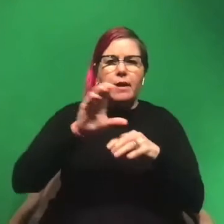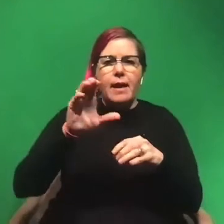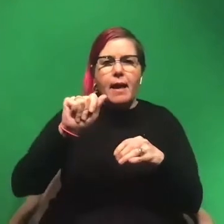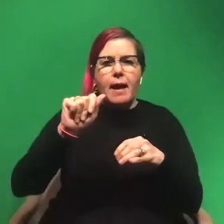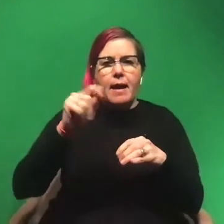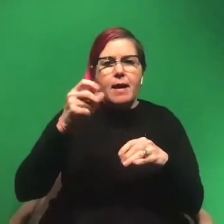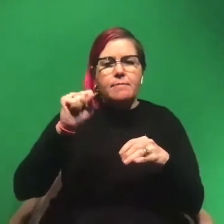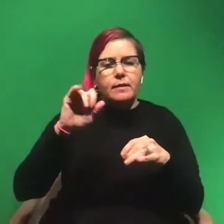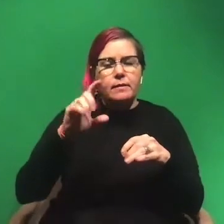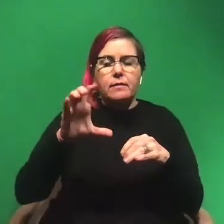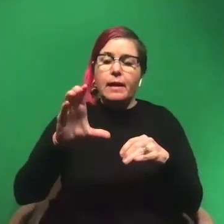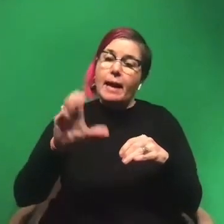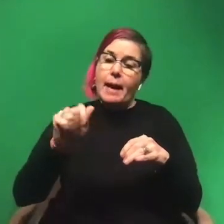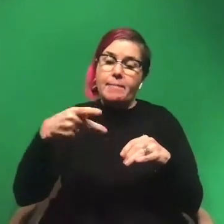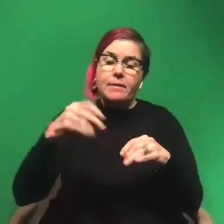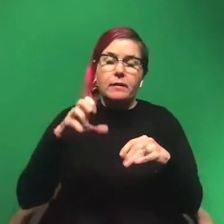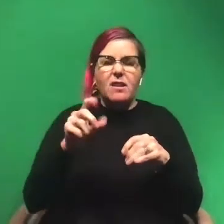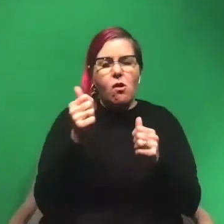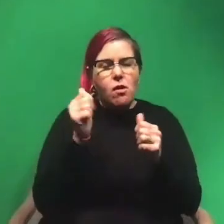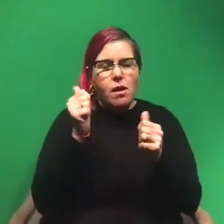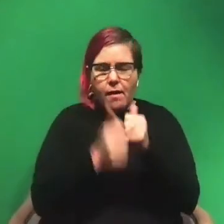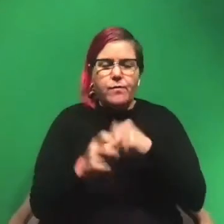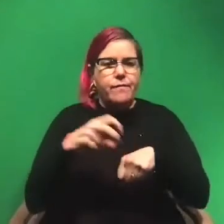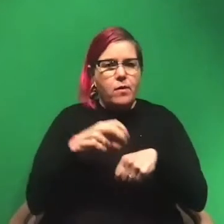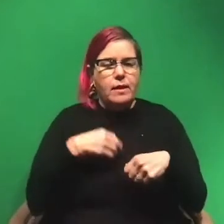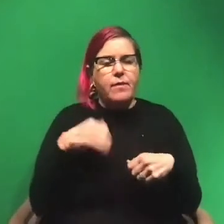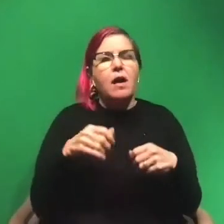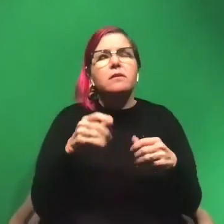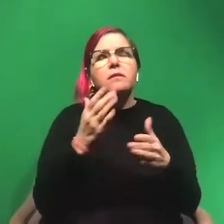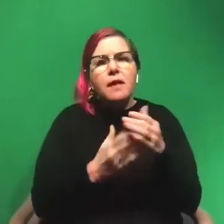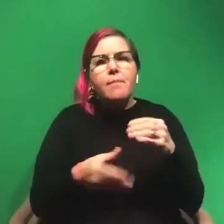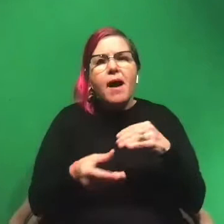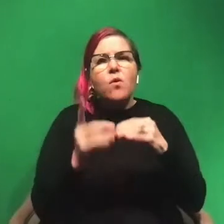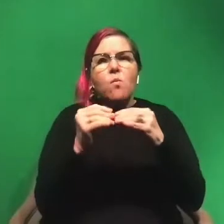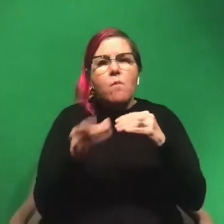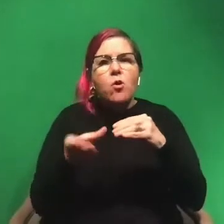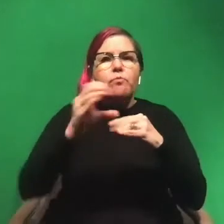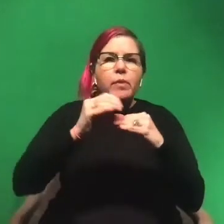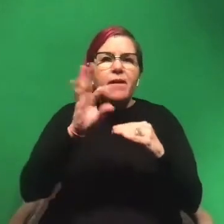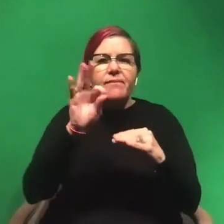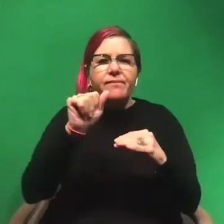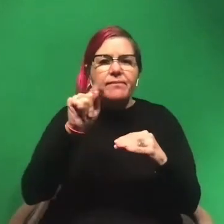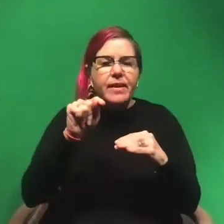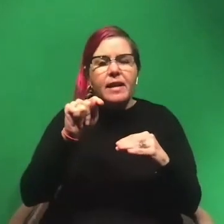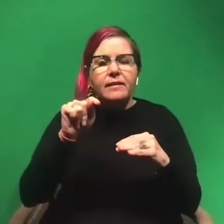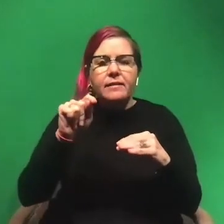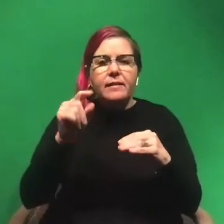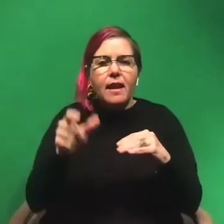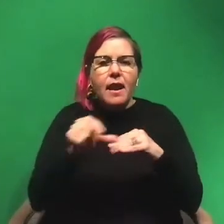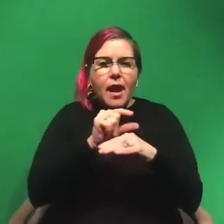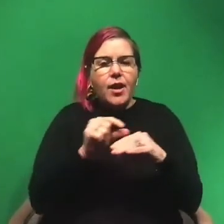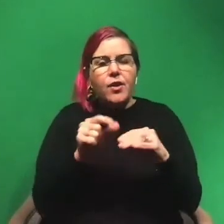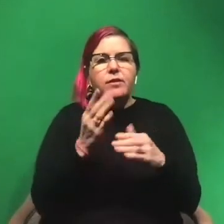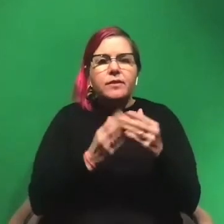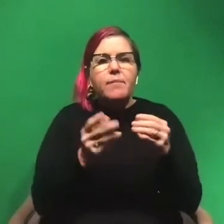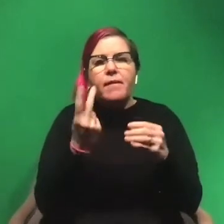that. Some of the viruses have an extra layer of lipids, fats, called the envelope. Some have two shells,